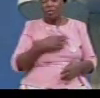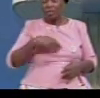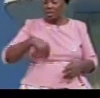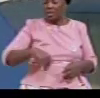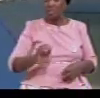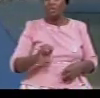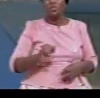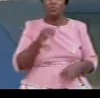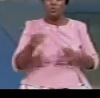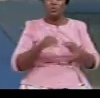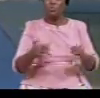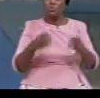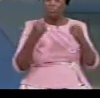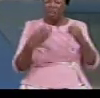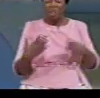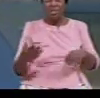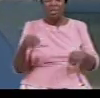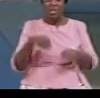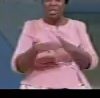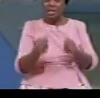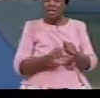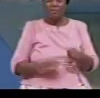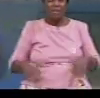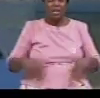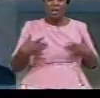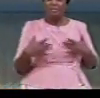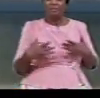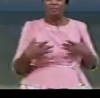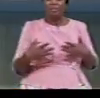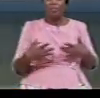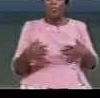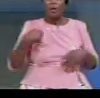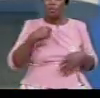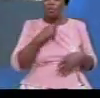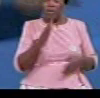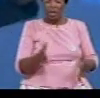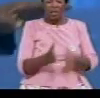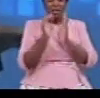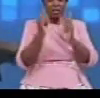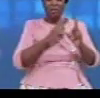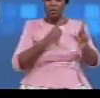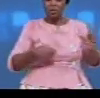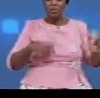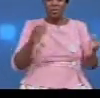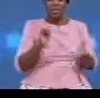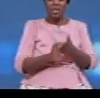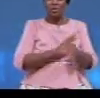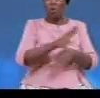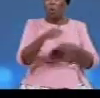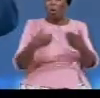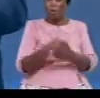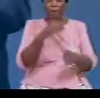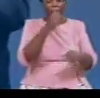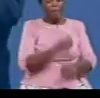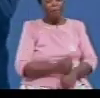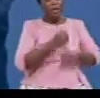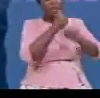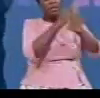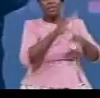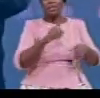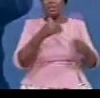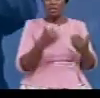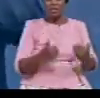a lot in every life. We're asking, Lord, all mountains tonight in